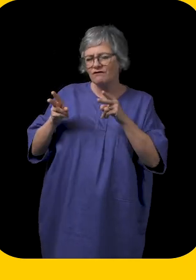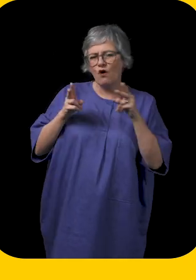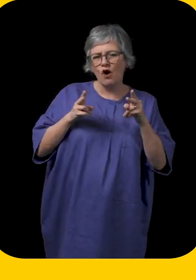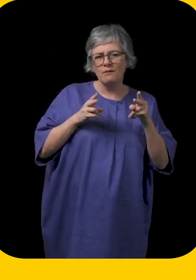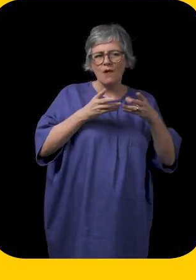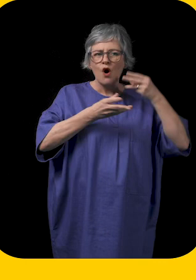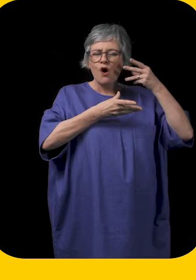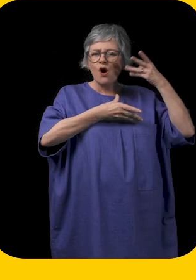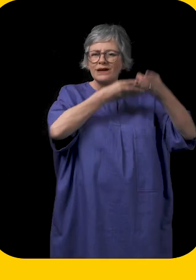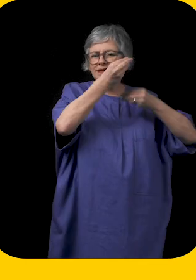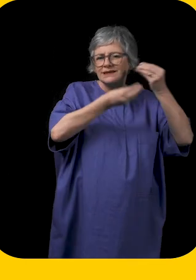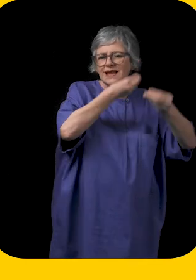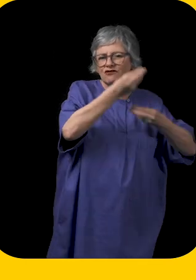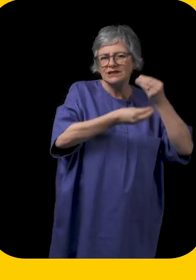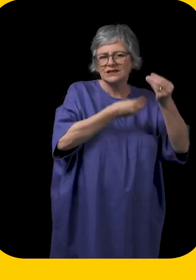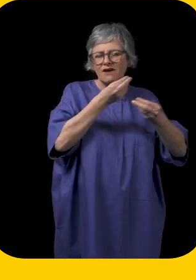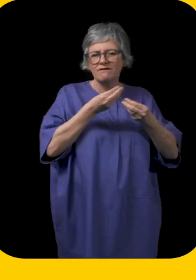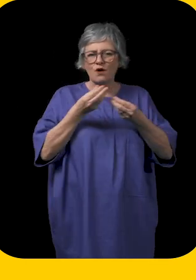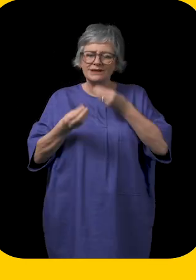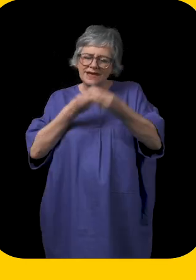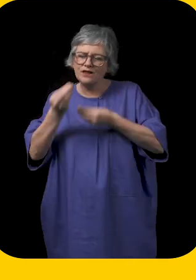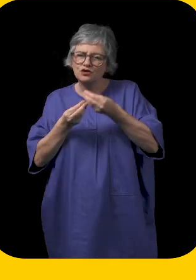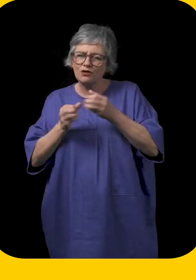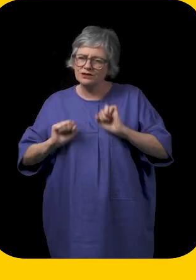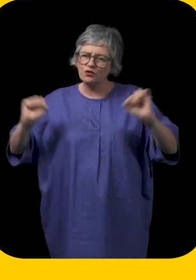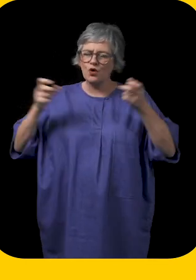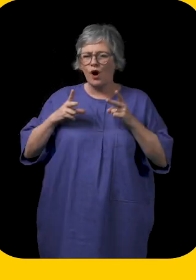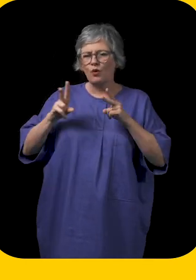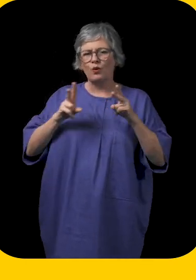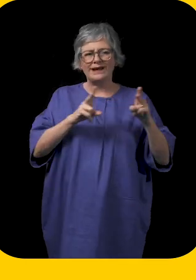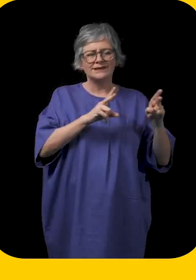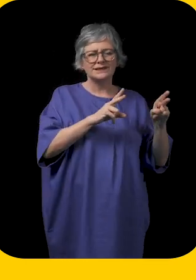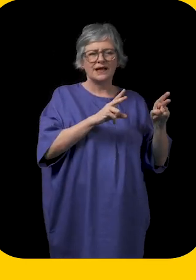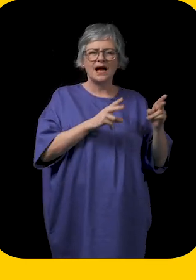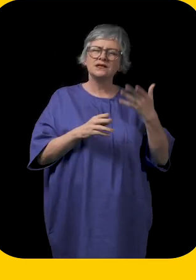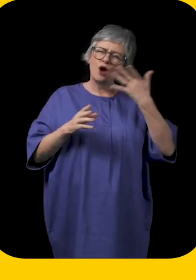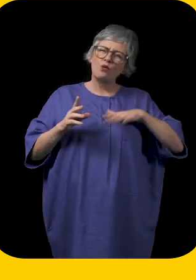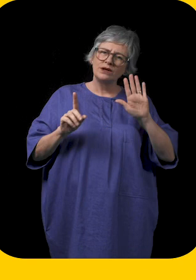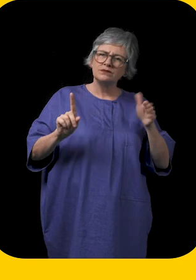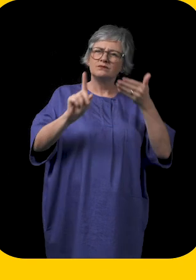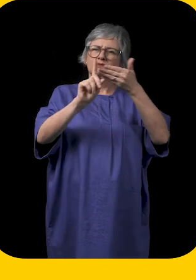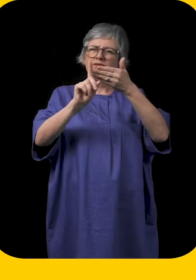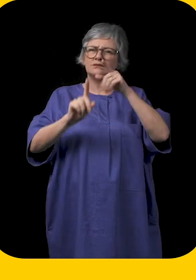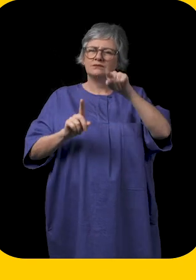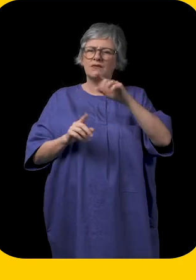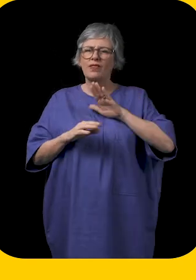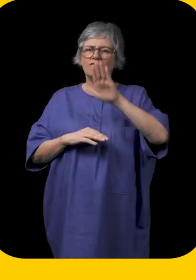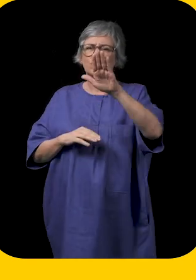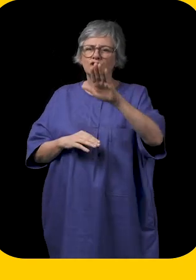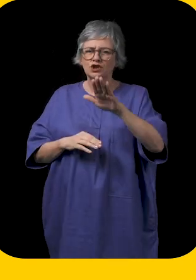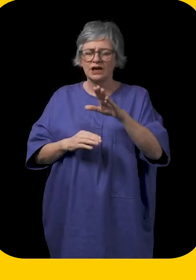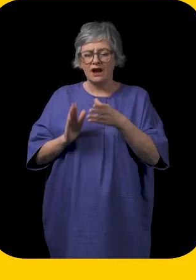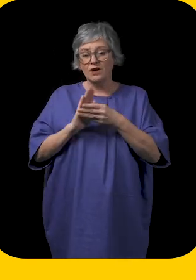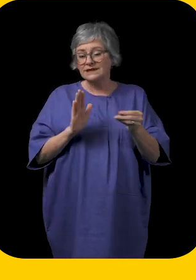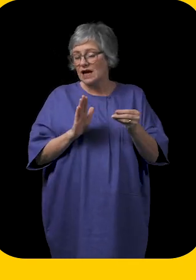wonderful ways of playing with form or narrative or telling you stories in new ways. And yeah, I think that's what I want